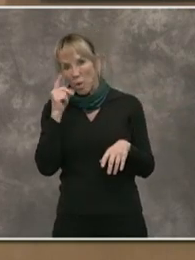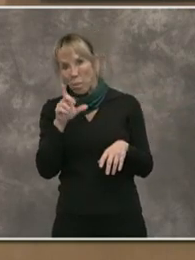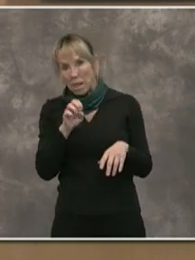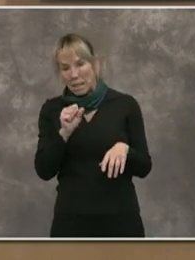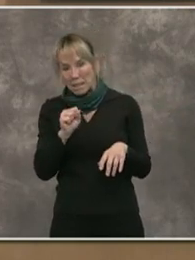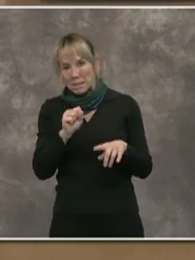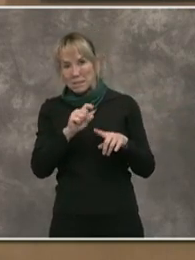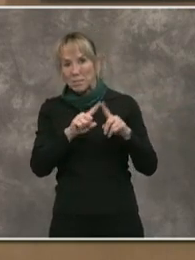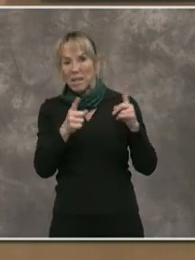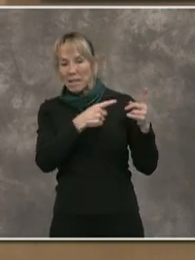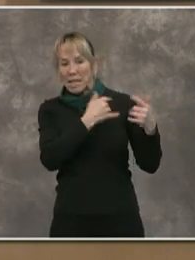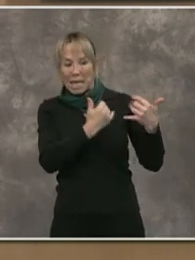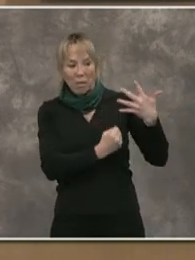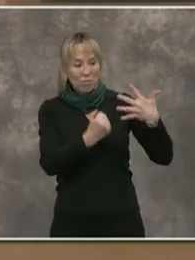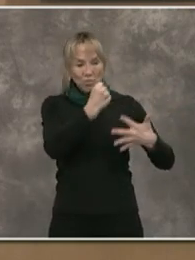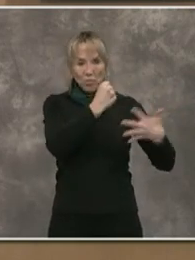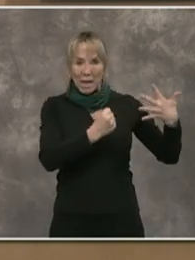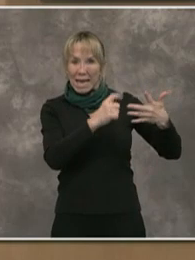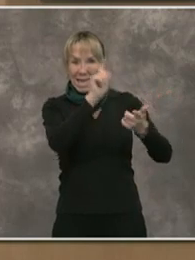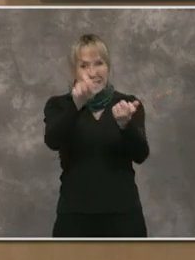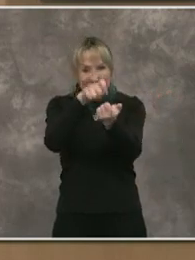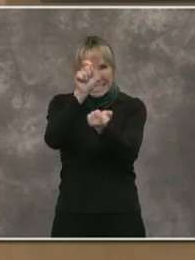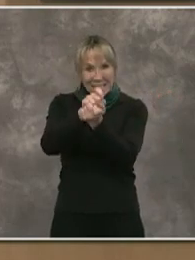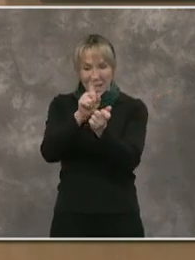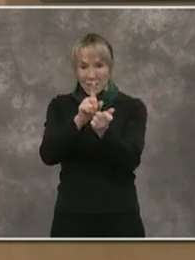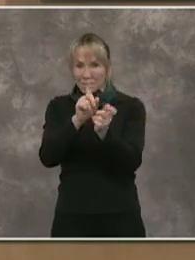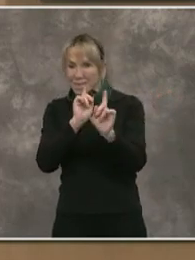exact number we just don't know.